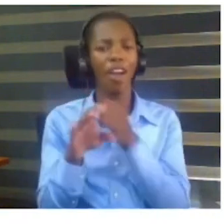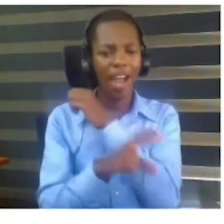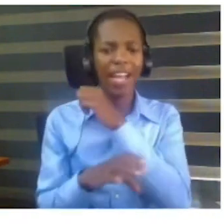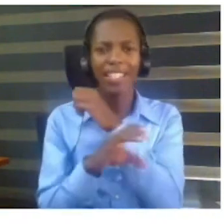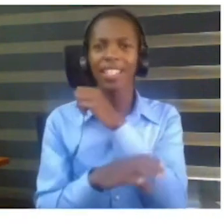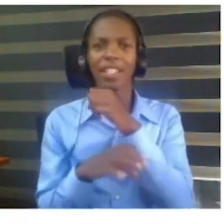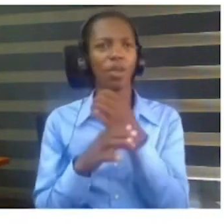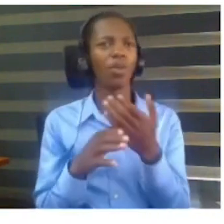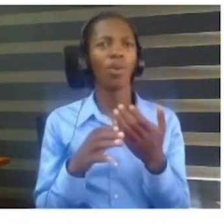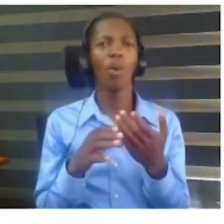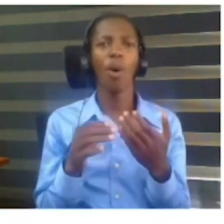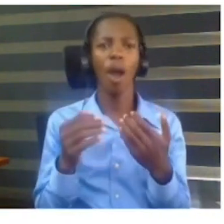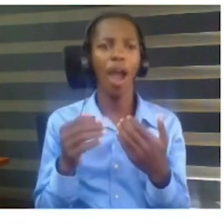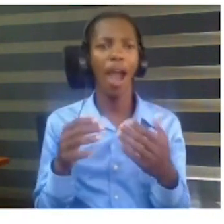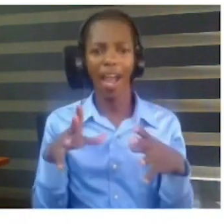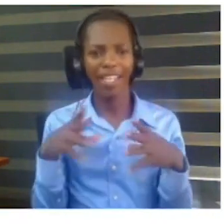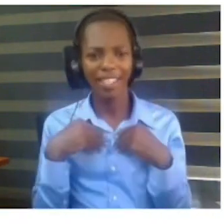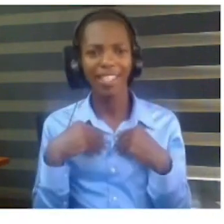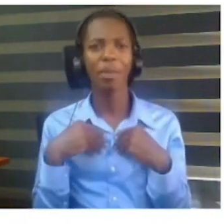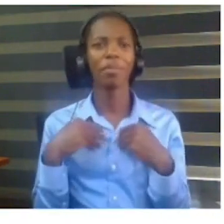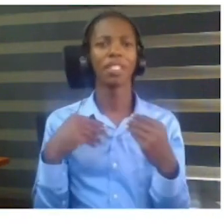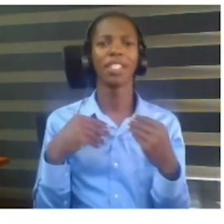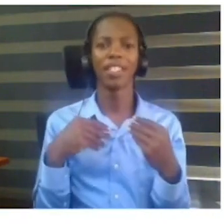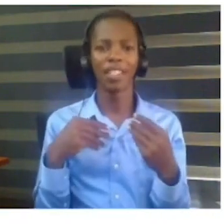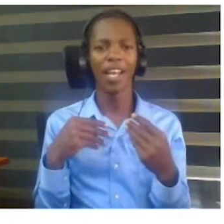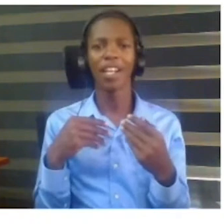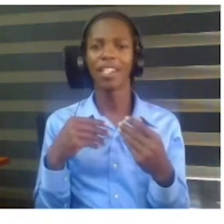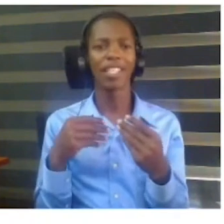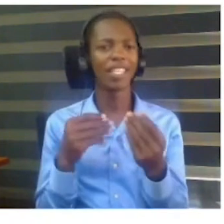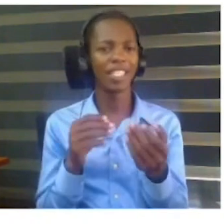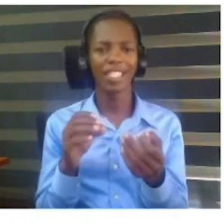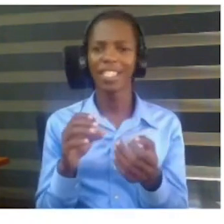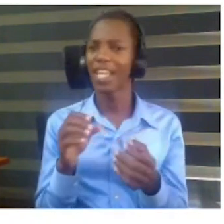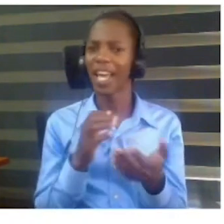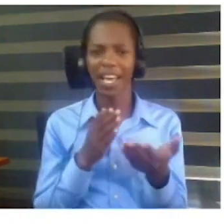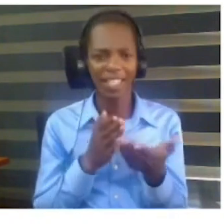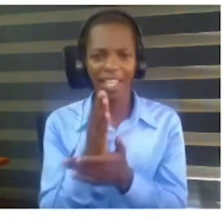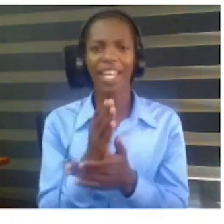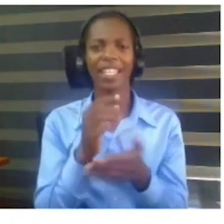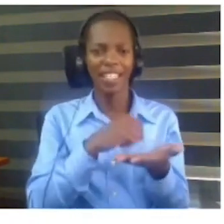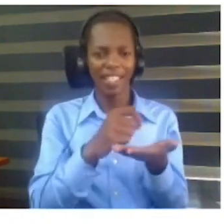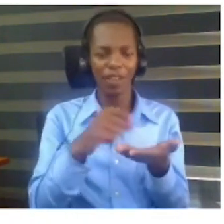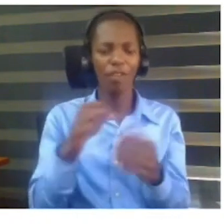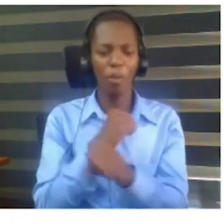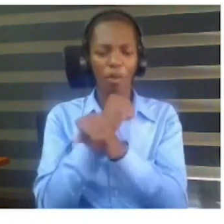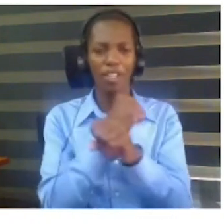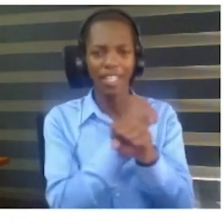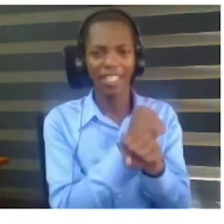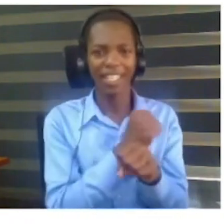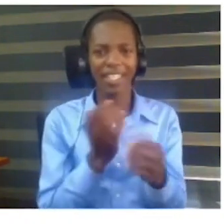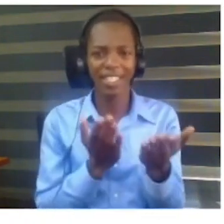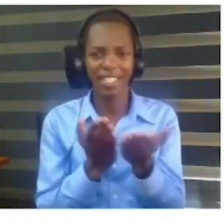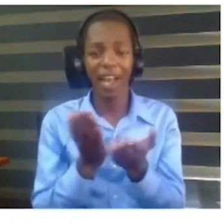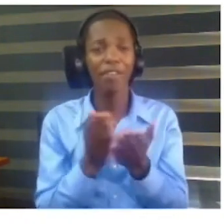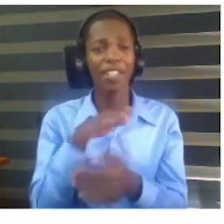protecting service dogs. I believe there's just one guide dog school in Africa right now, in